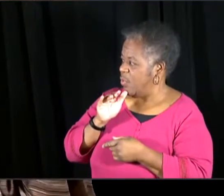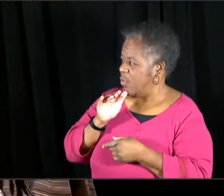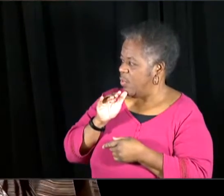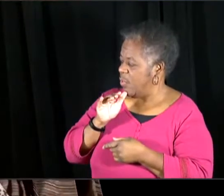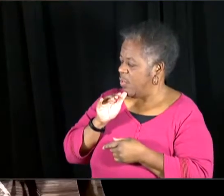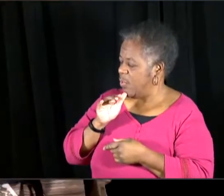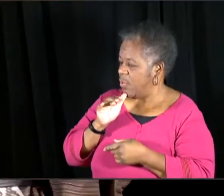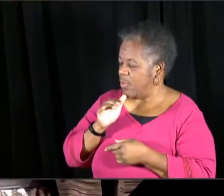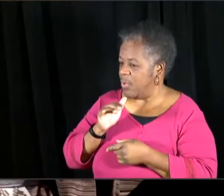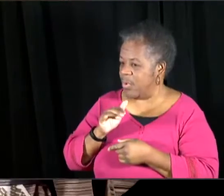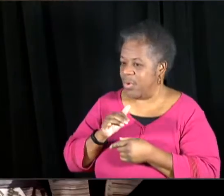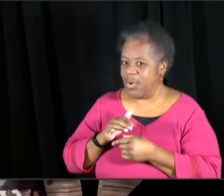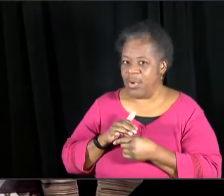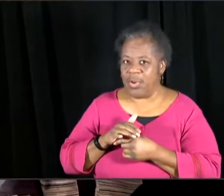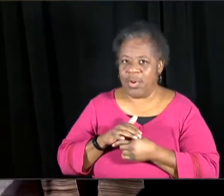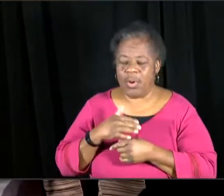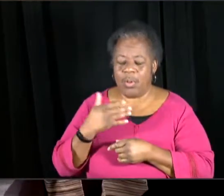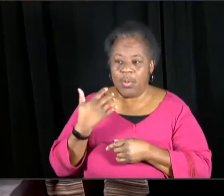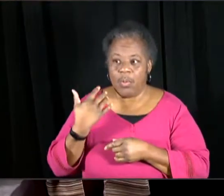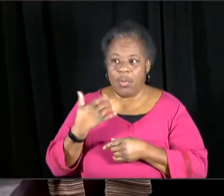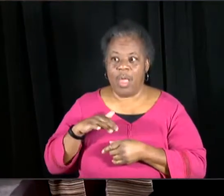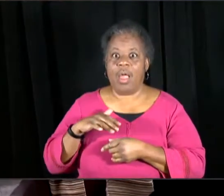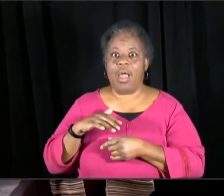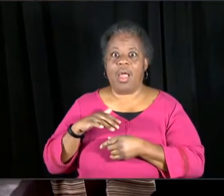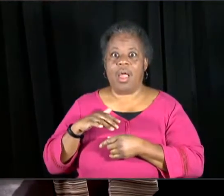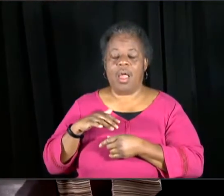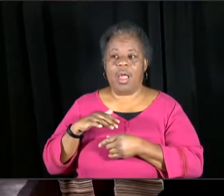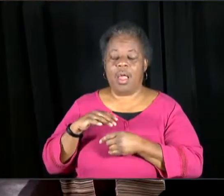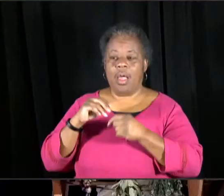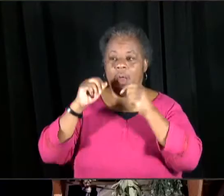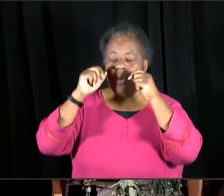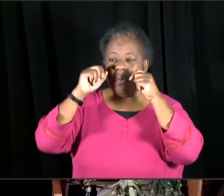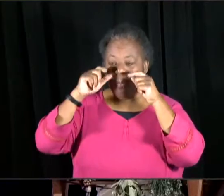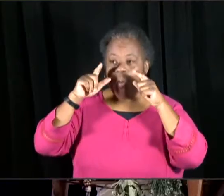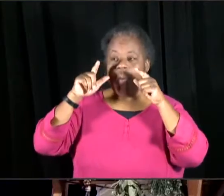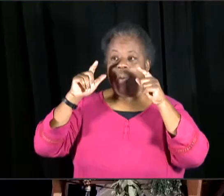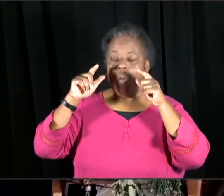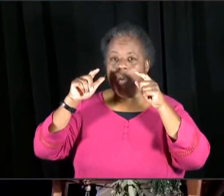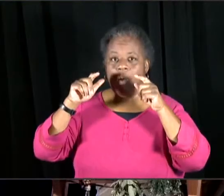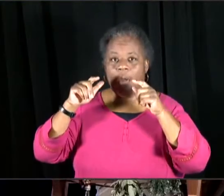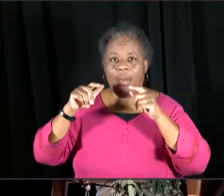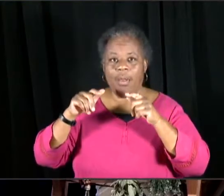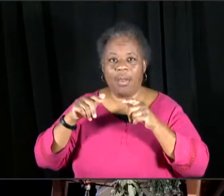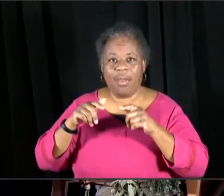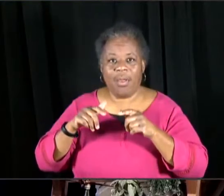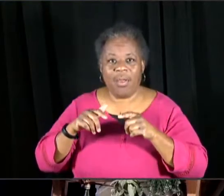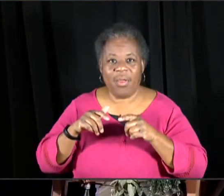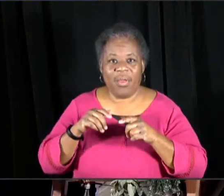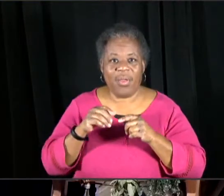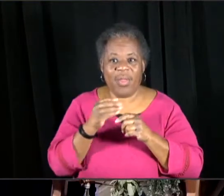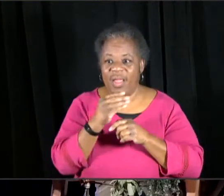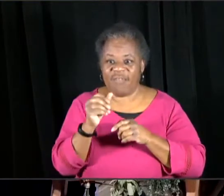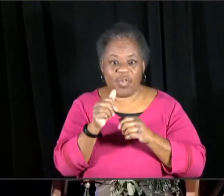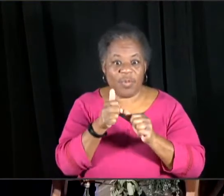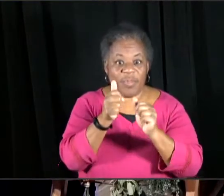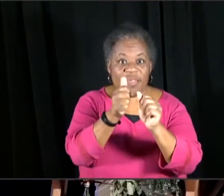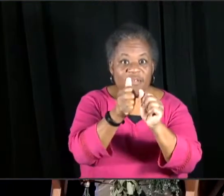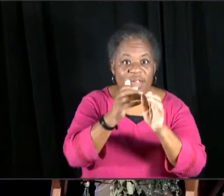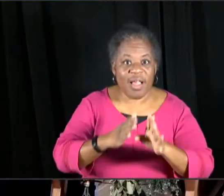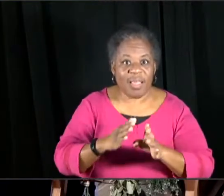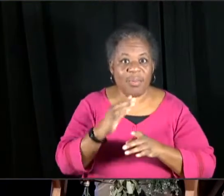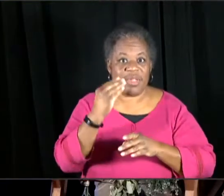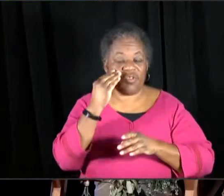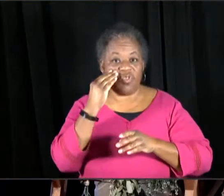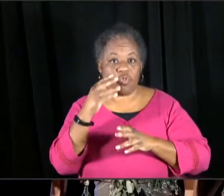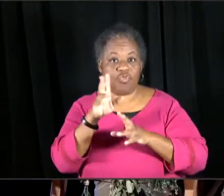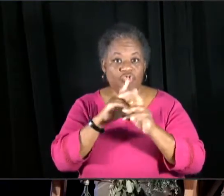It was like seeing a legend come to life. I mean, quite a few of the followers had known Jesus during his life, but